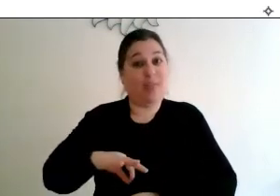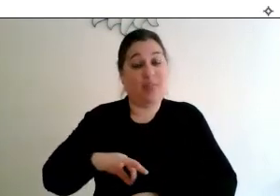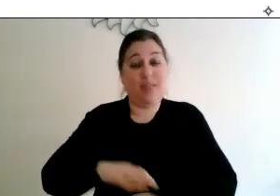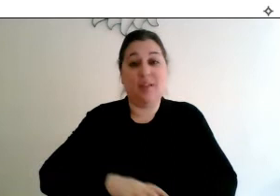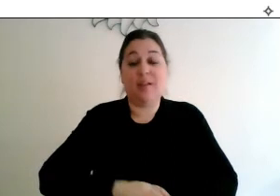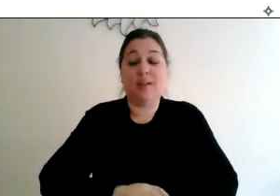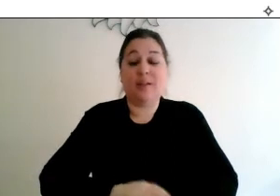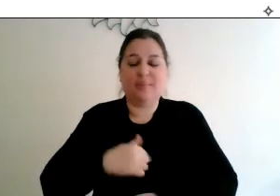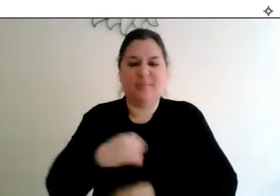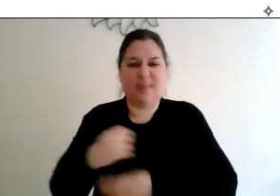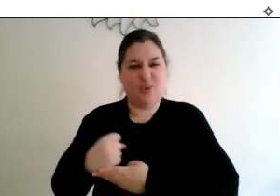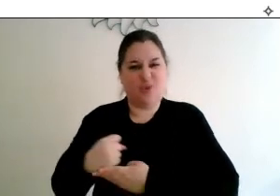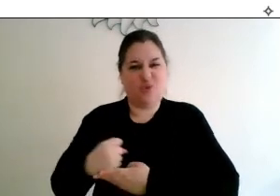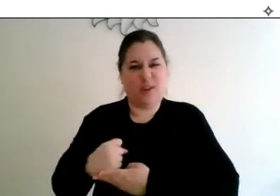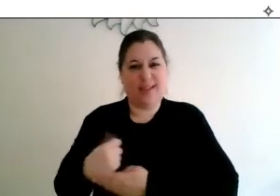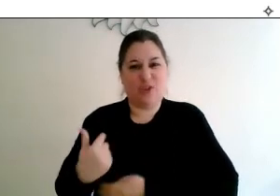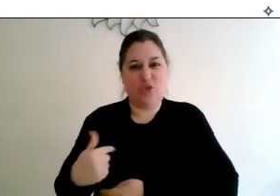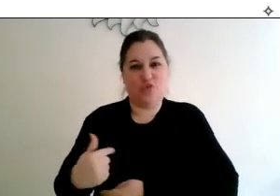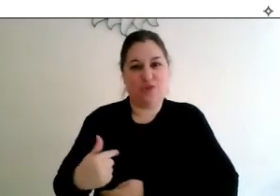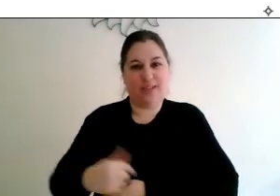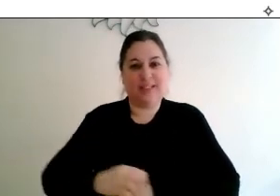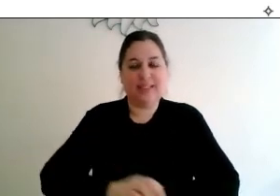erase all these green marks.